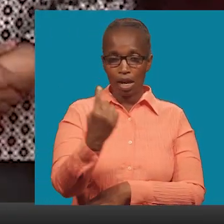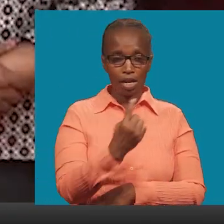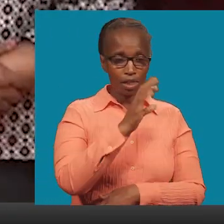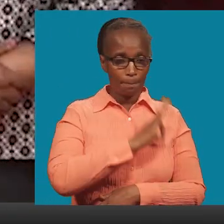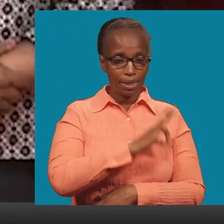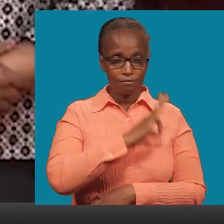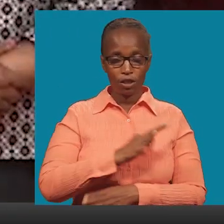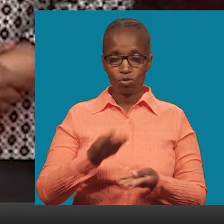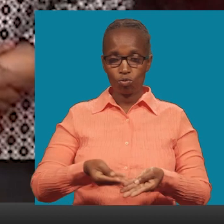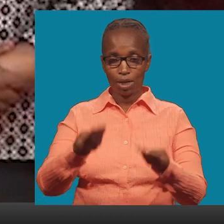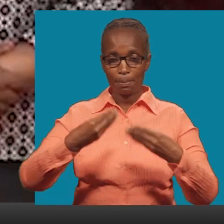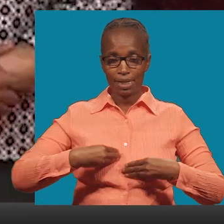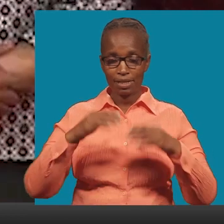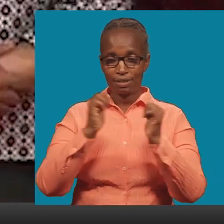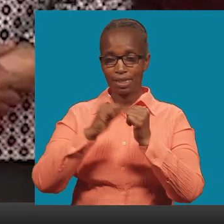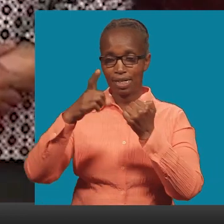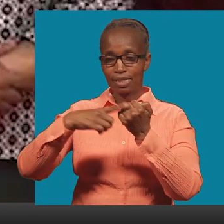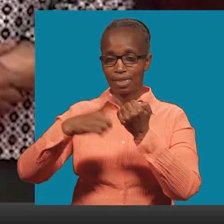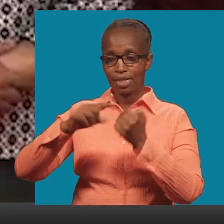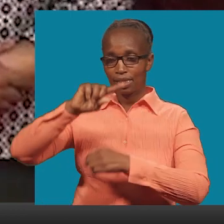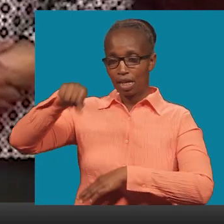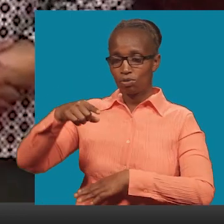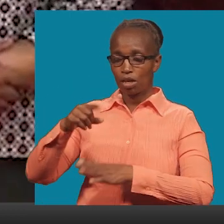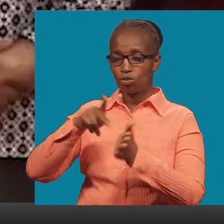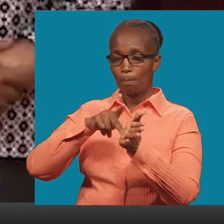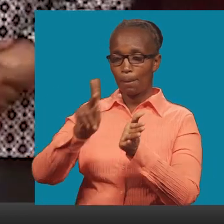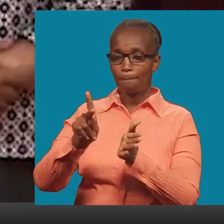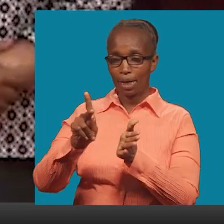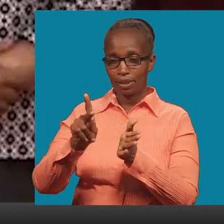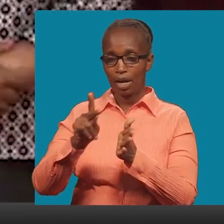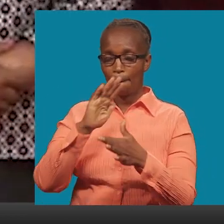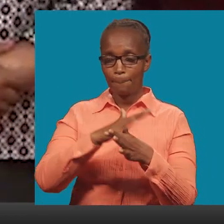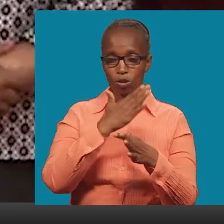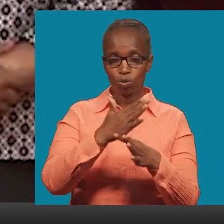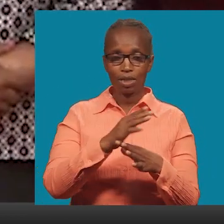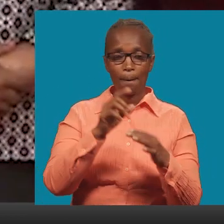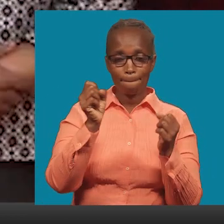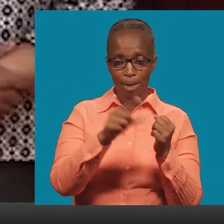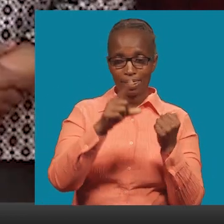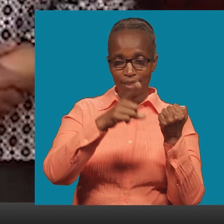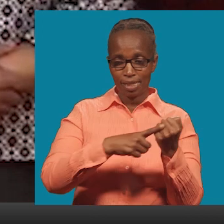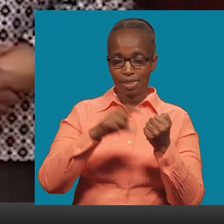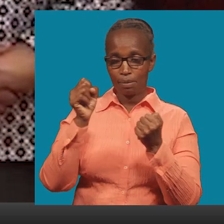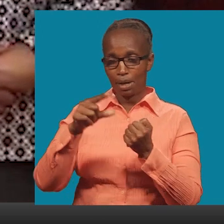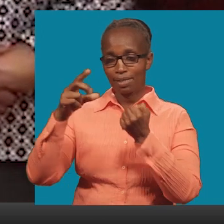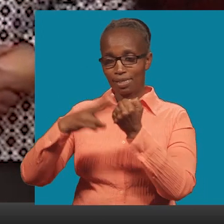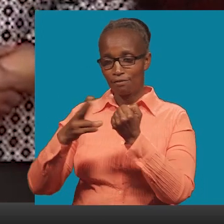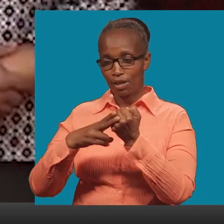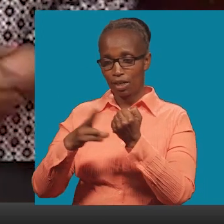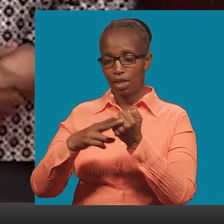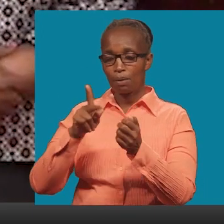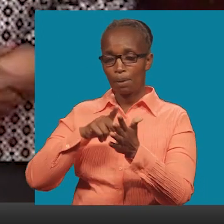shillings 16,000 to be paid in two tranches in June and July, being payment for four cycles,